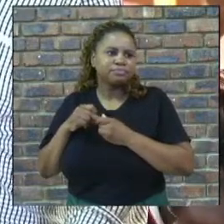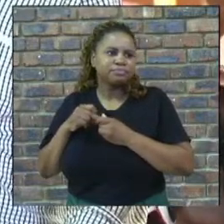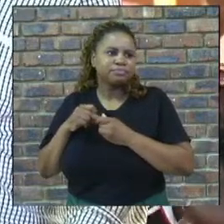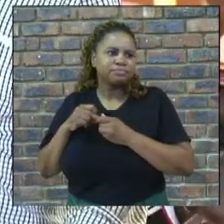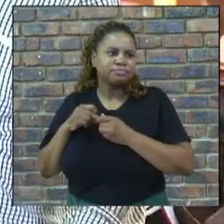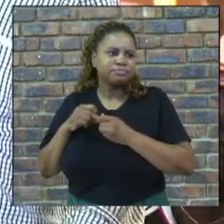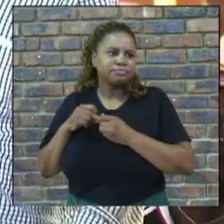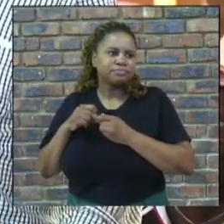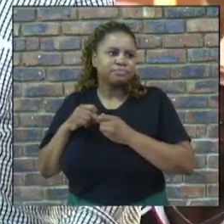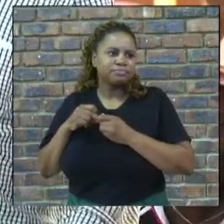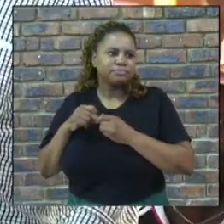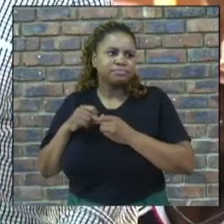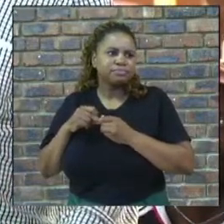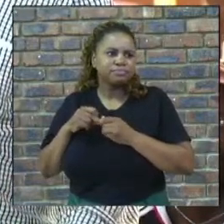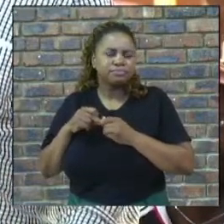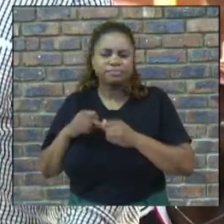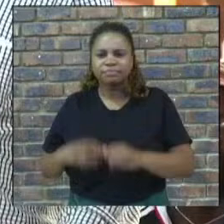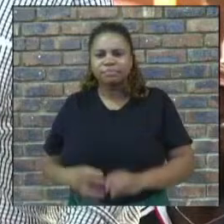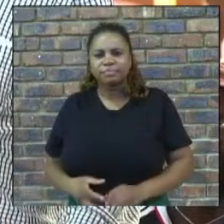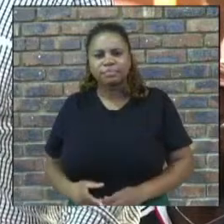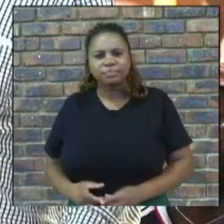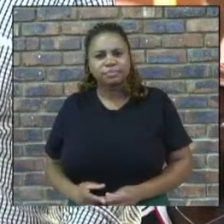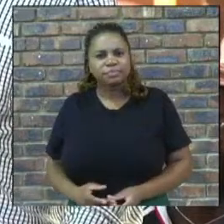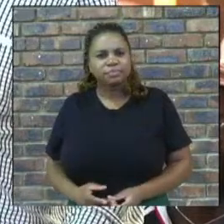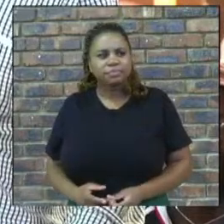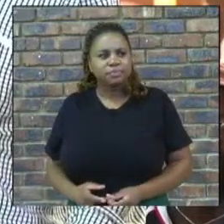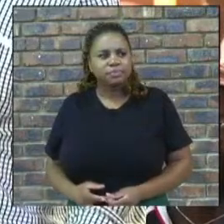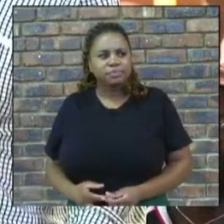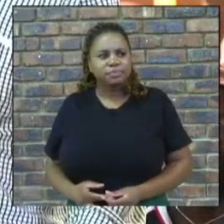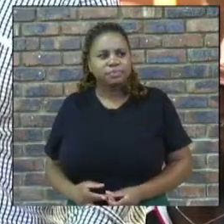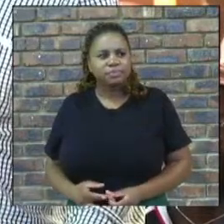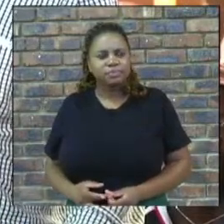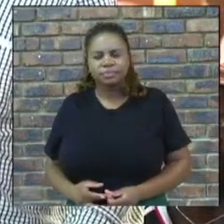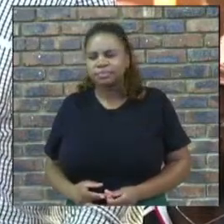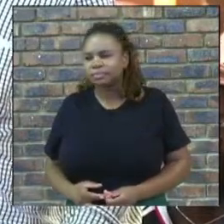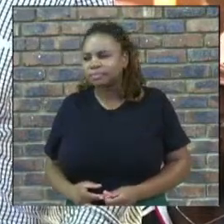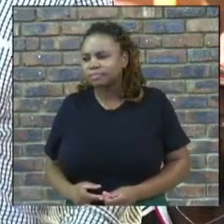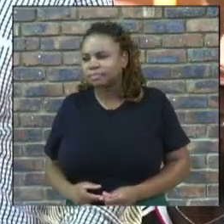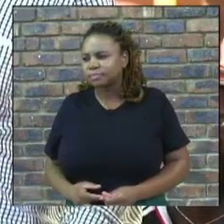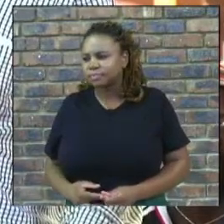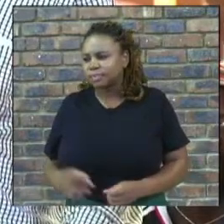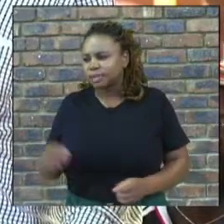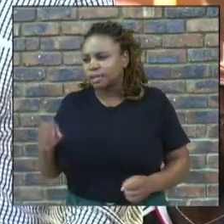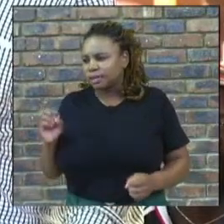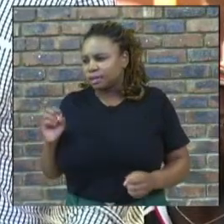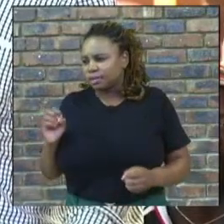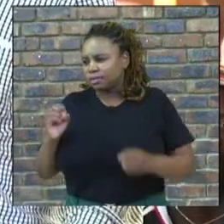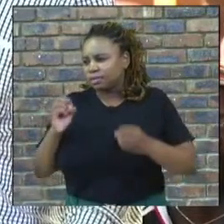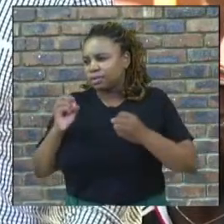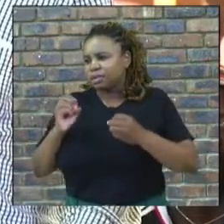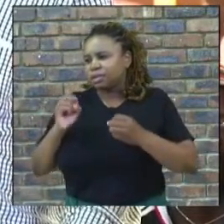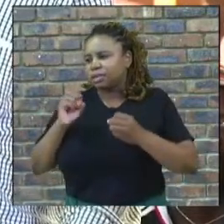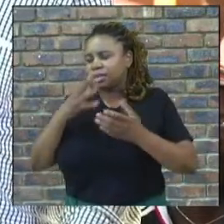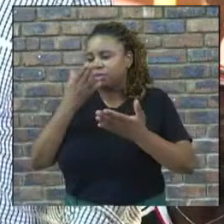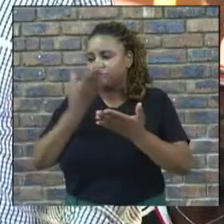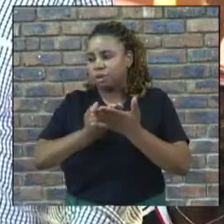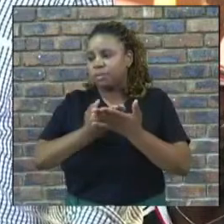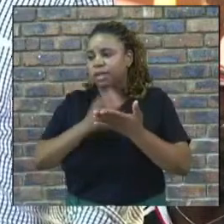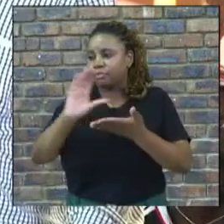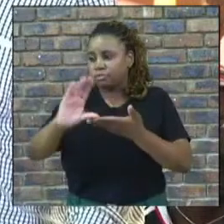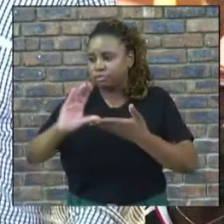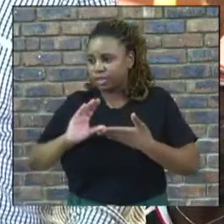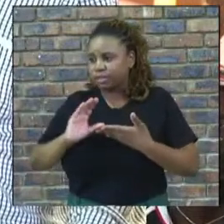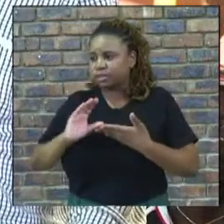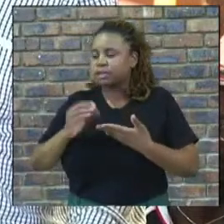batlo investigate some of these things. Le re empowering ka information. If no apply tse funding somewhere and you were